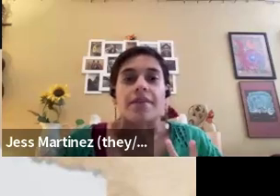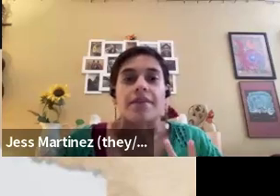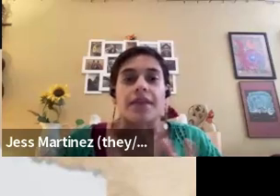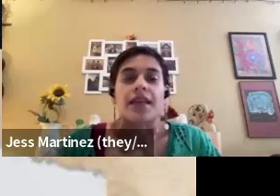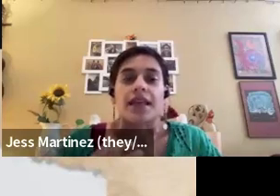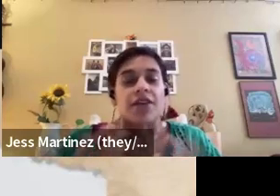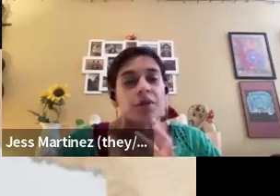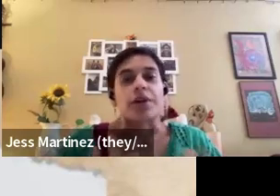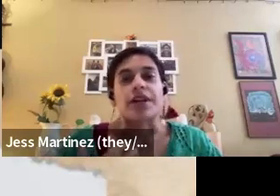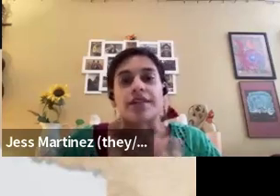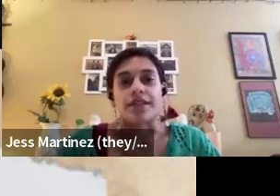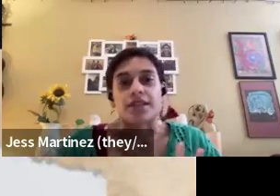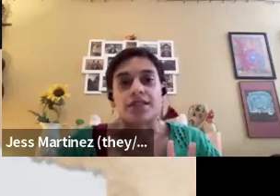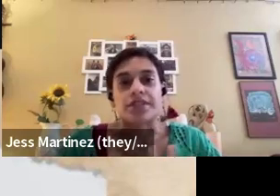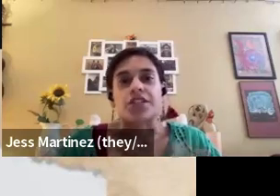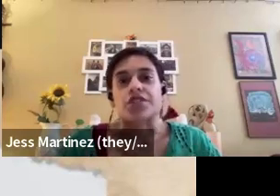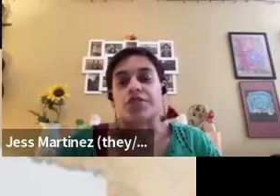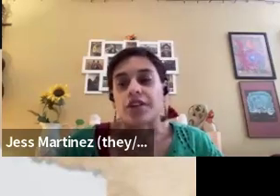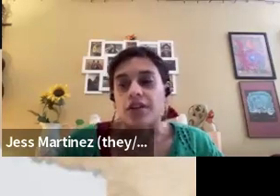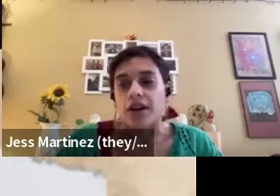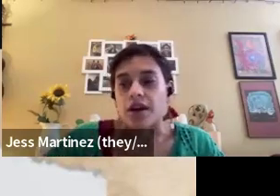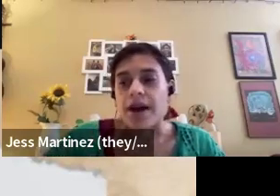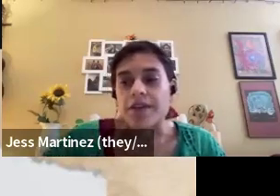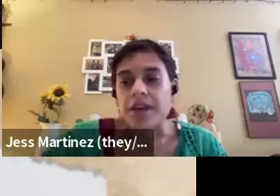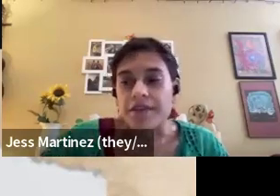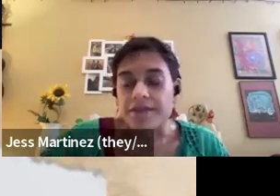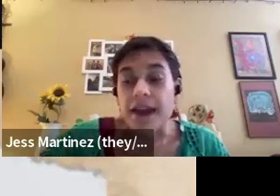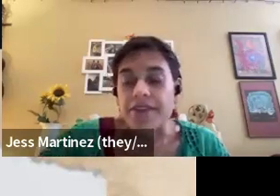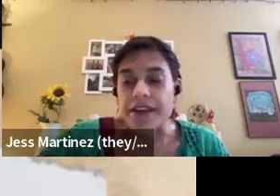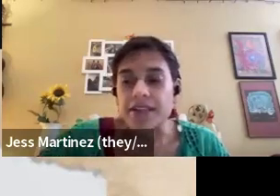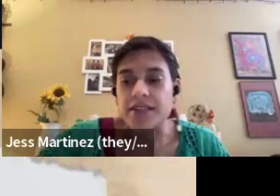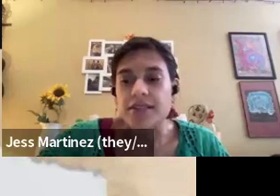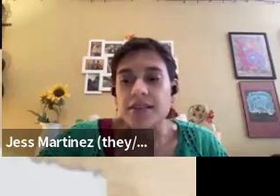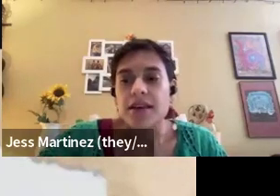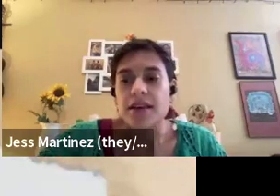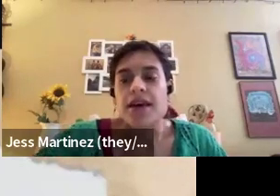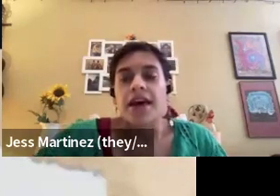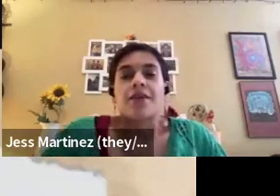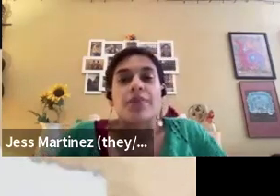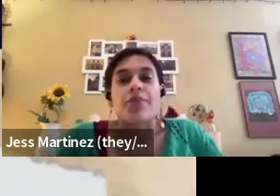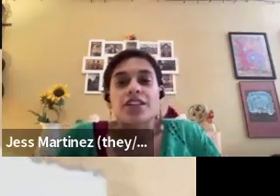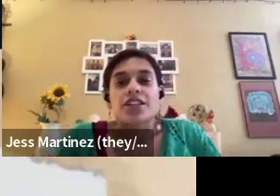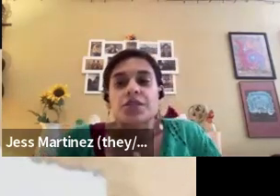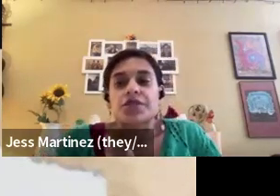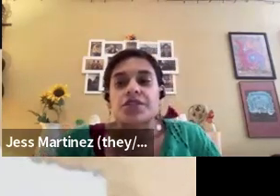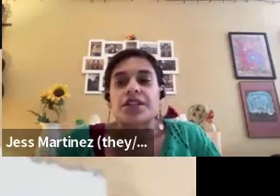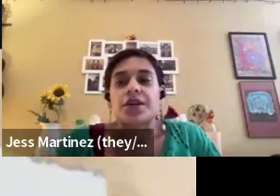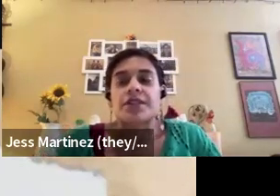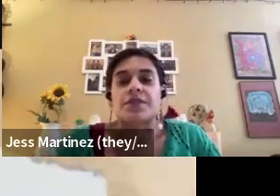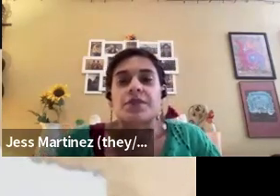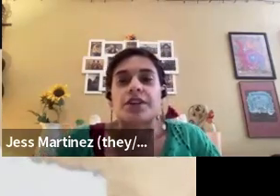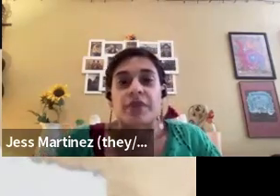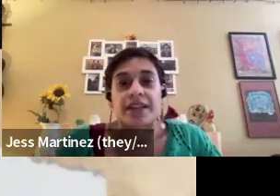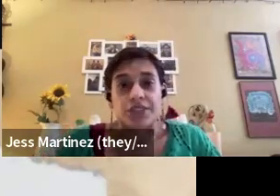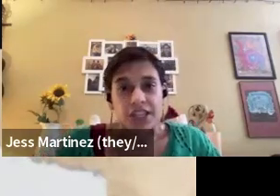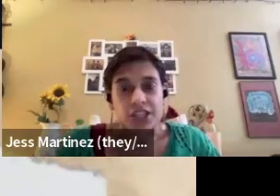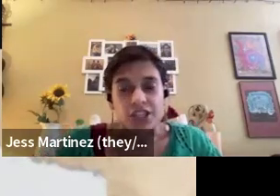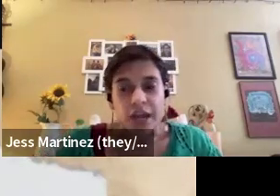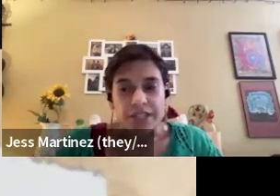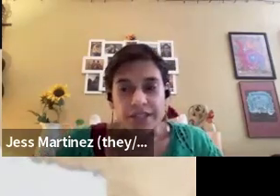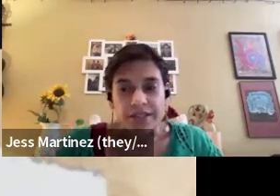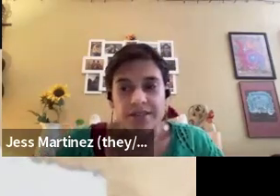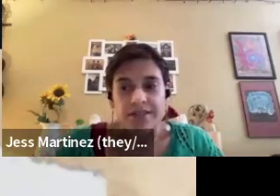here. And I've been working on this research for about five years. My project was originally going to be one of